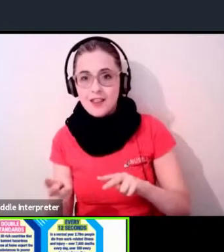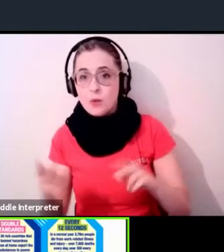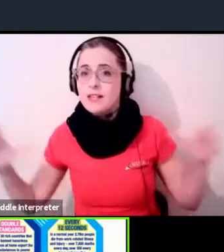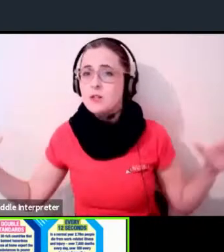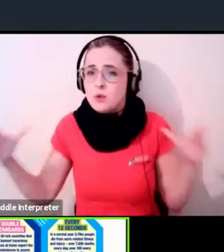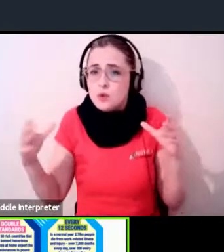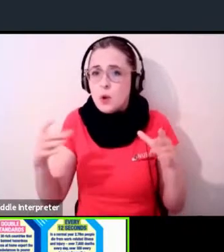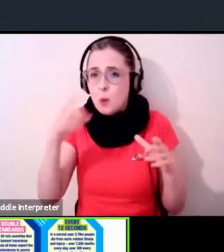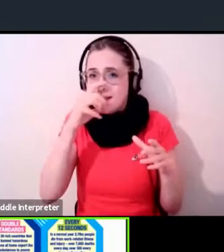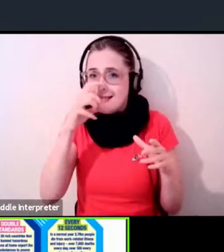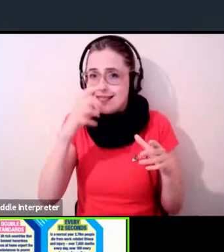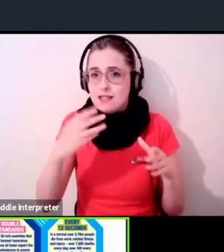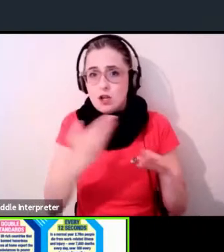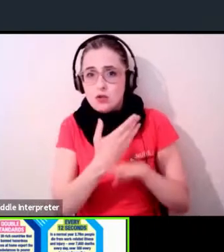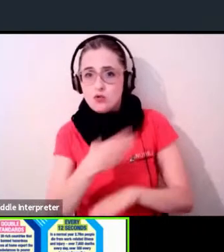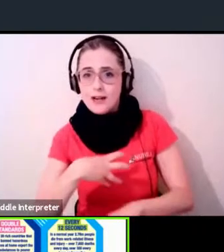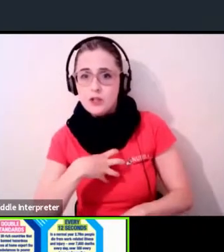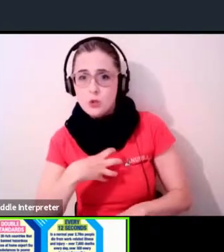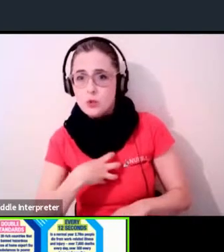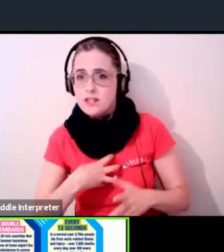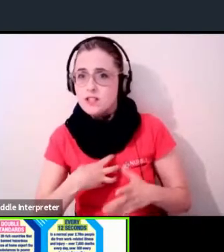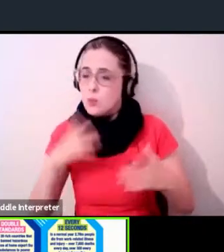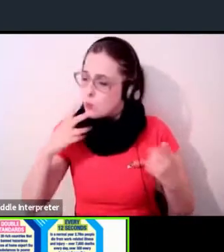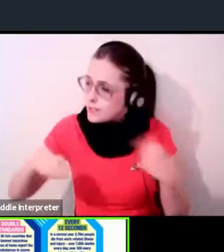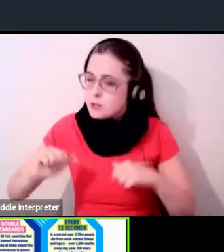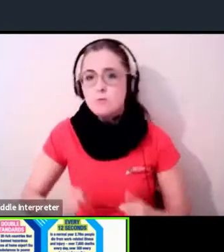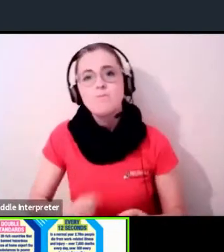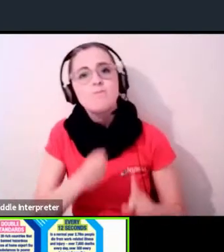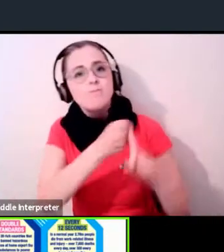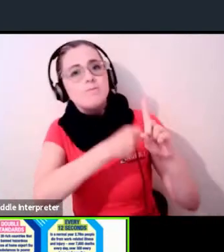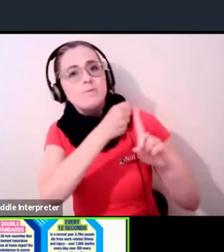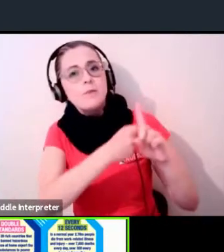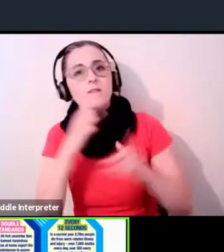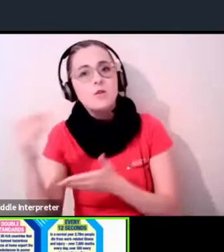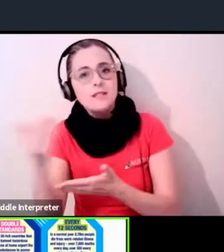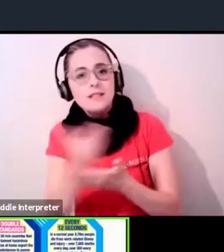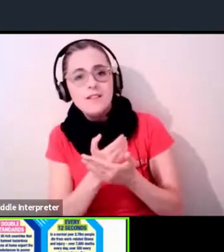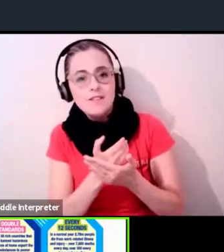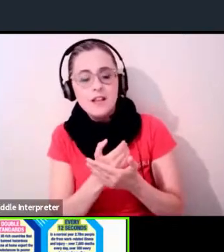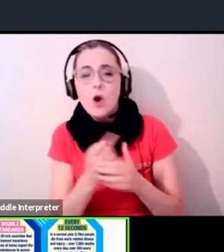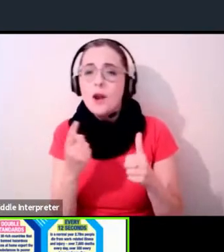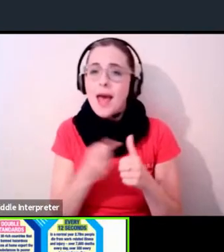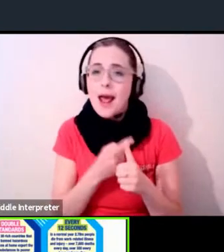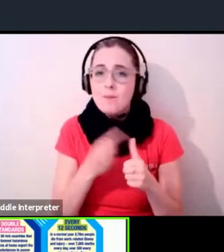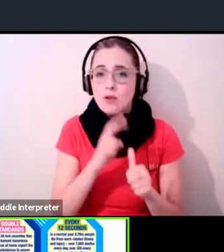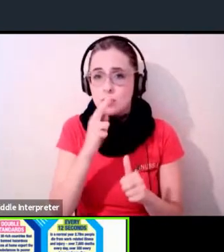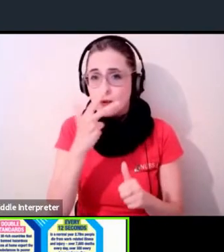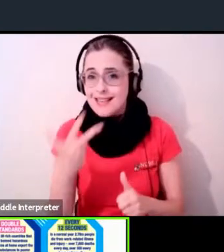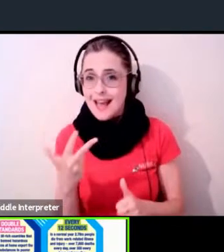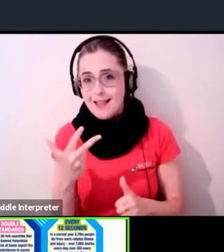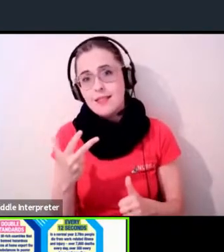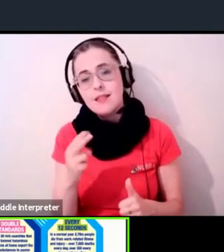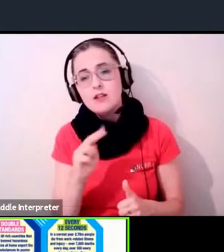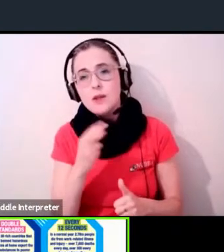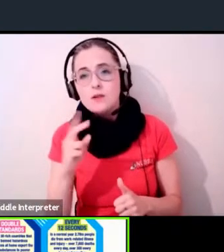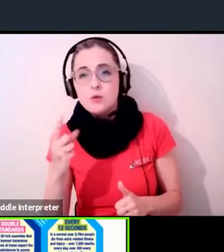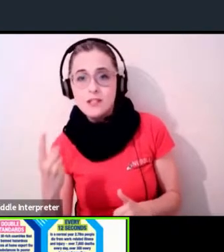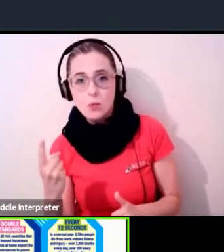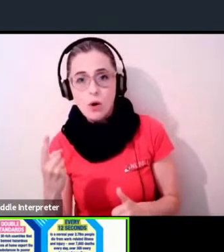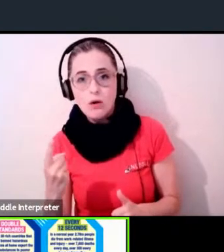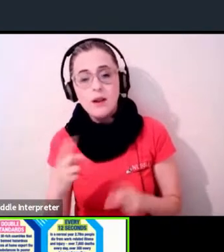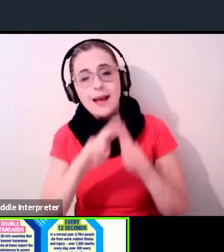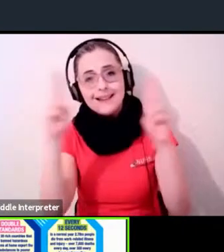fight for the right to safety. On April the 28th, 2021, International Workers' Memorial